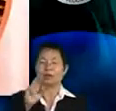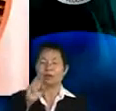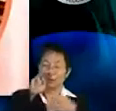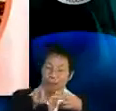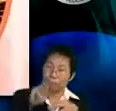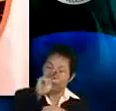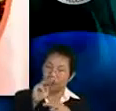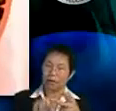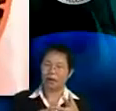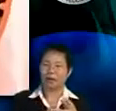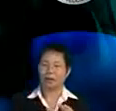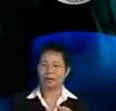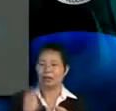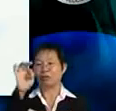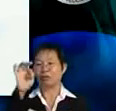dietary fiber.